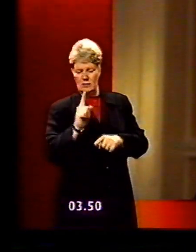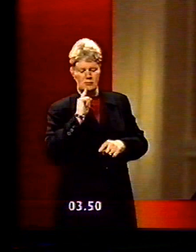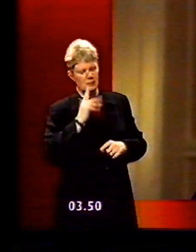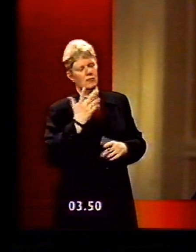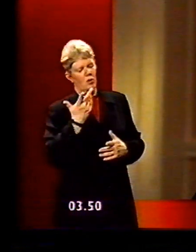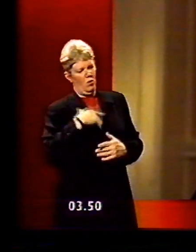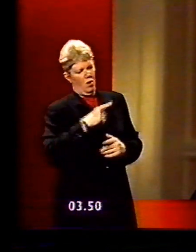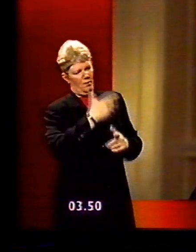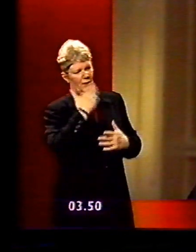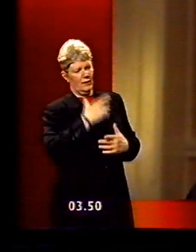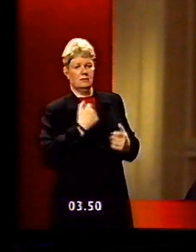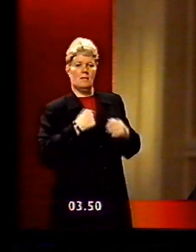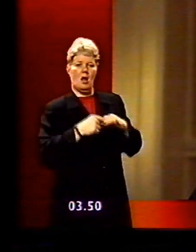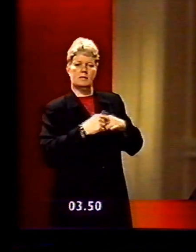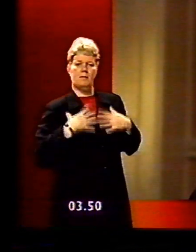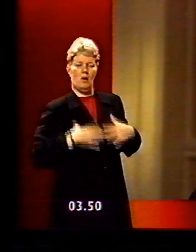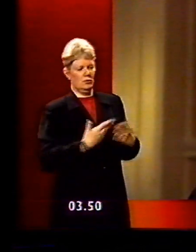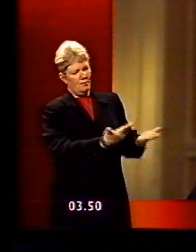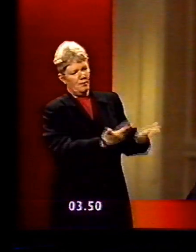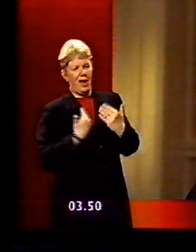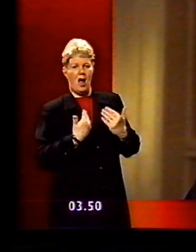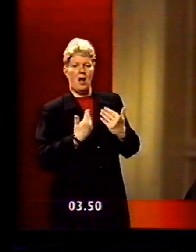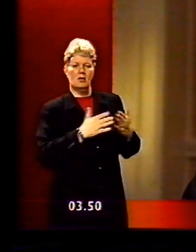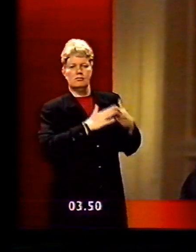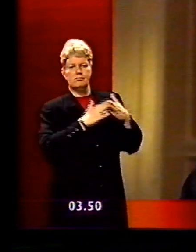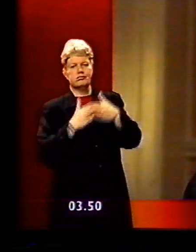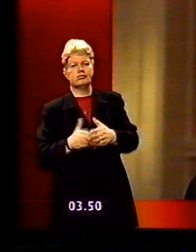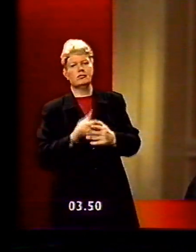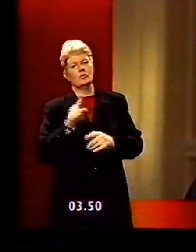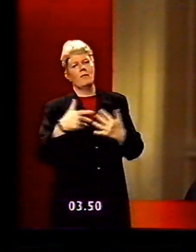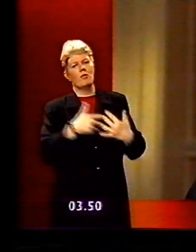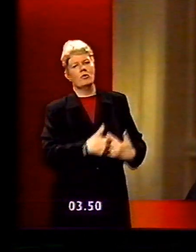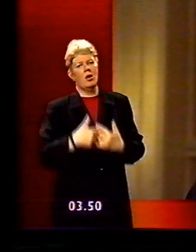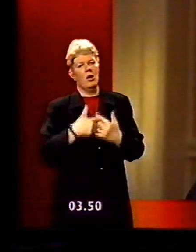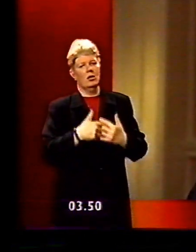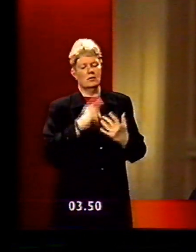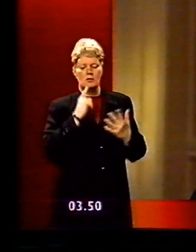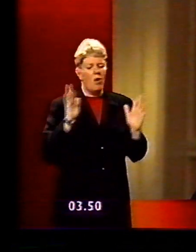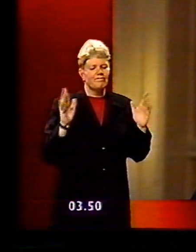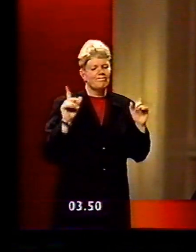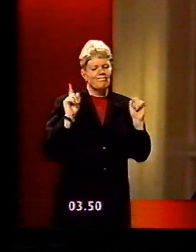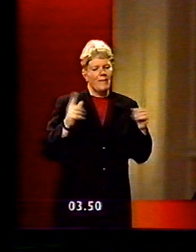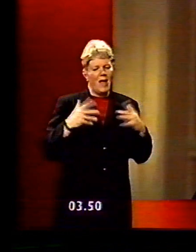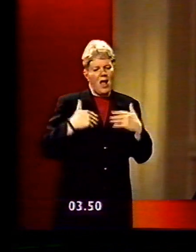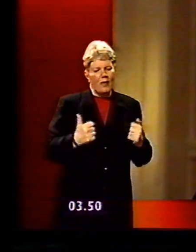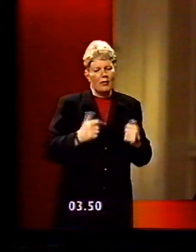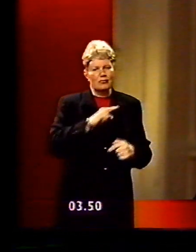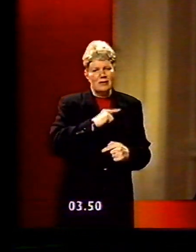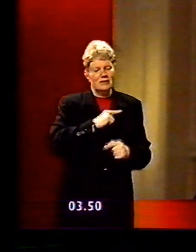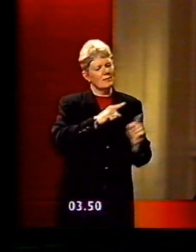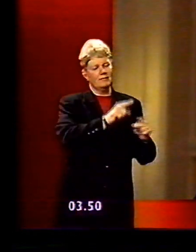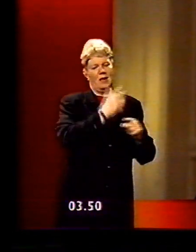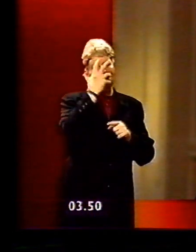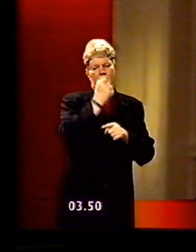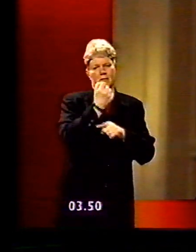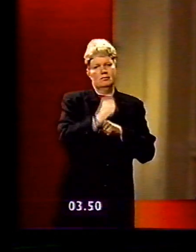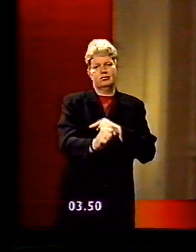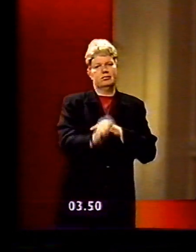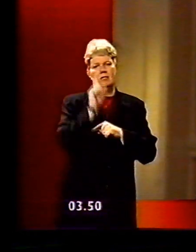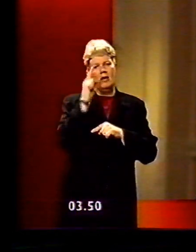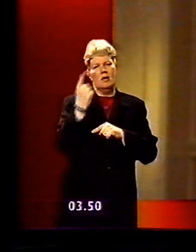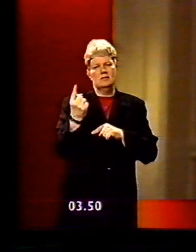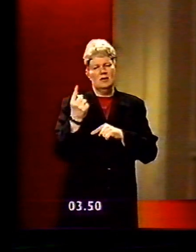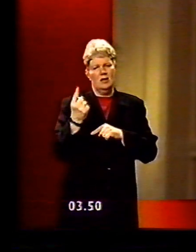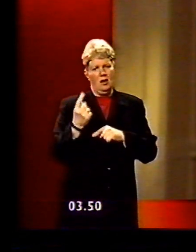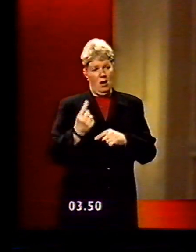to be shipped, and we were told that for health reasons the Chilean government refused to do it. And